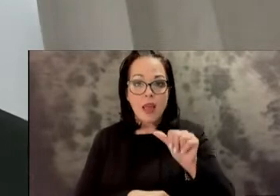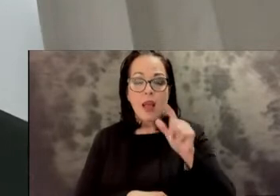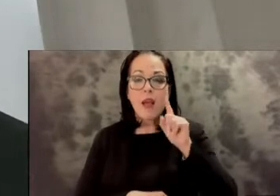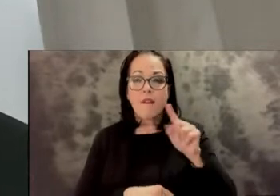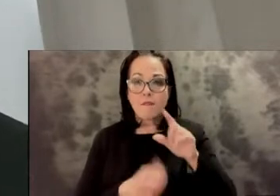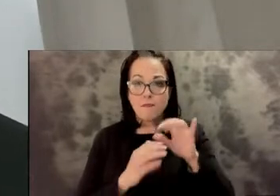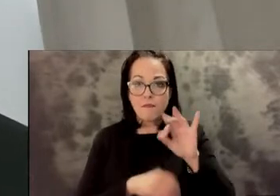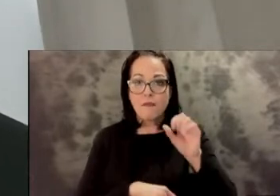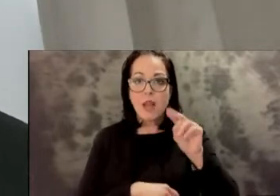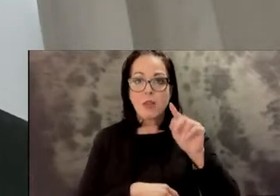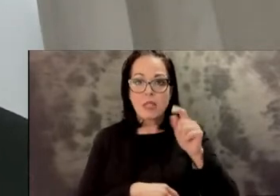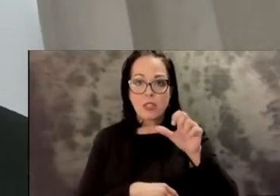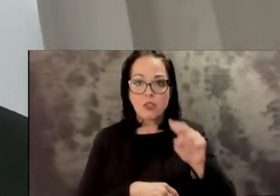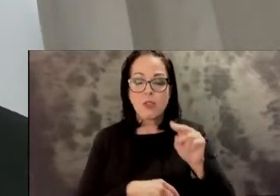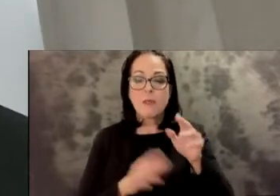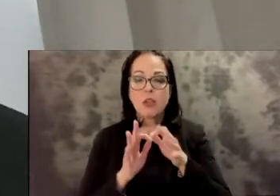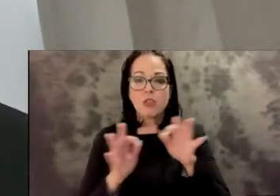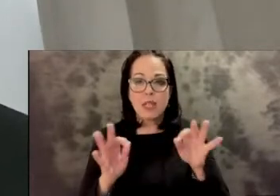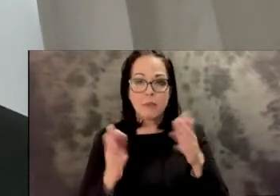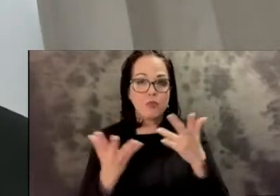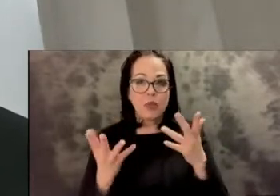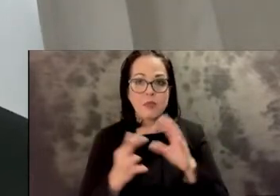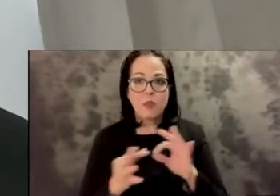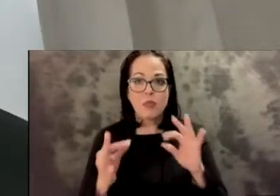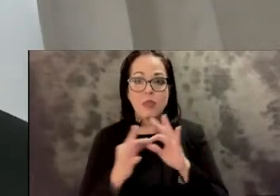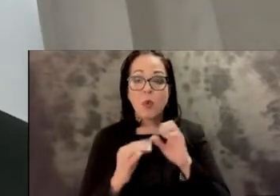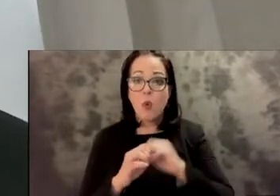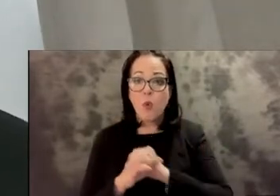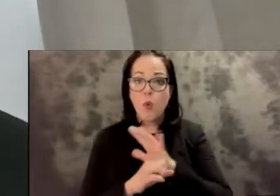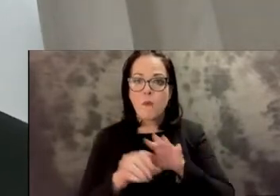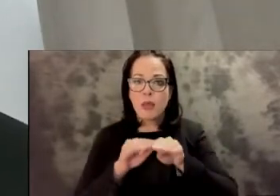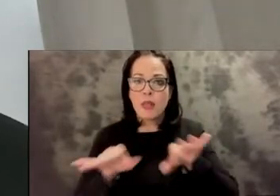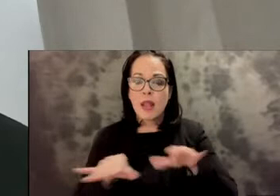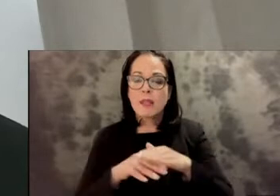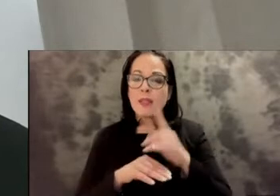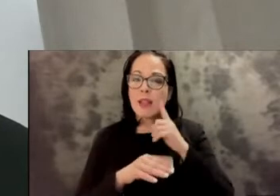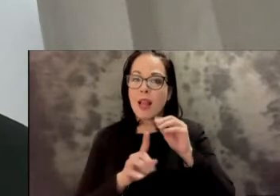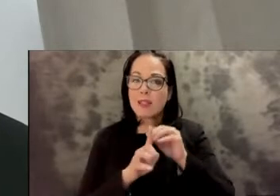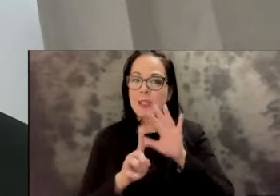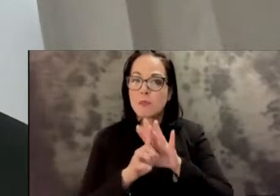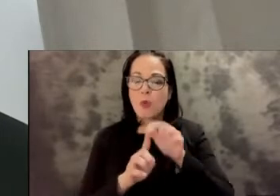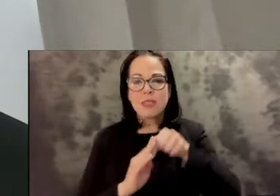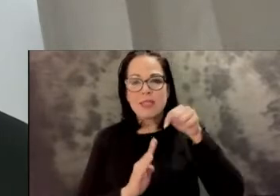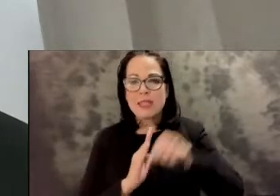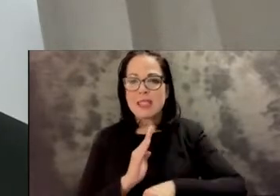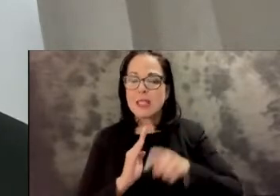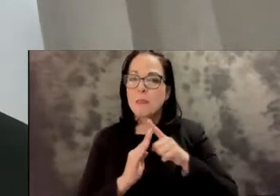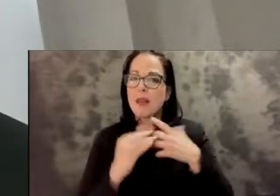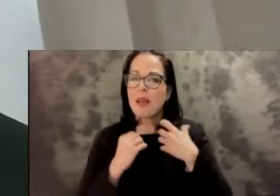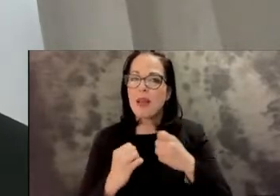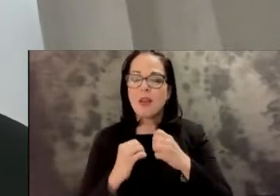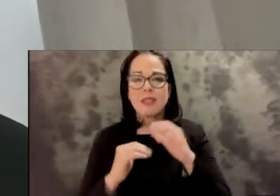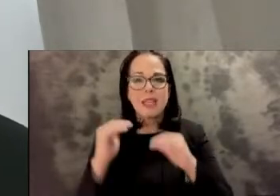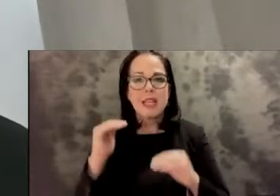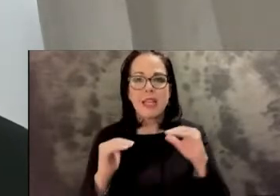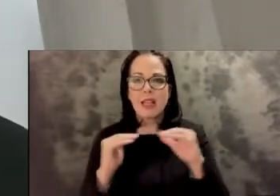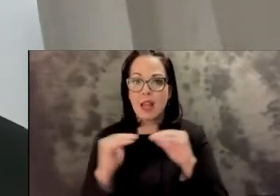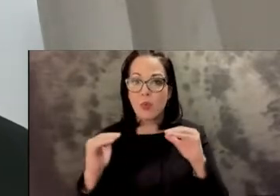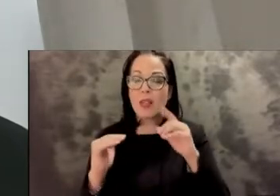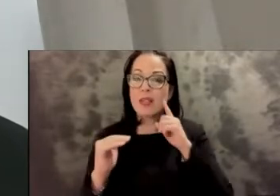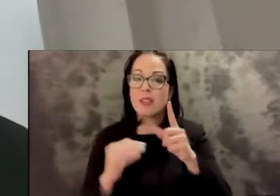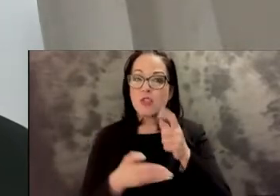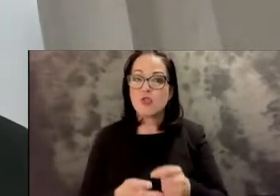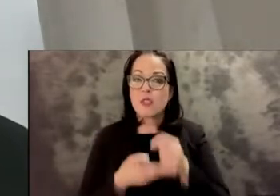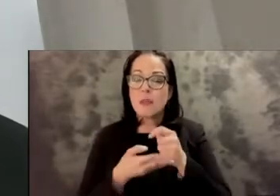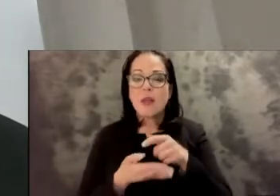statement reads as follows. The COVID-19 pandemic has exposed deep health inequities and treatment affordability challenges